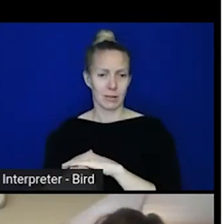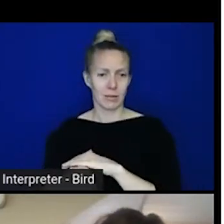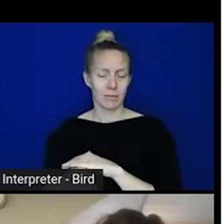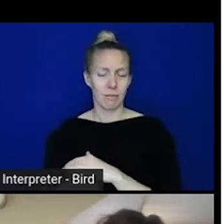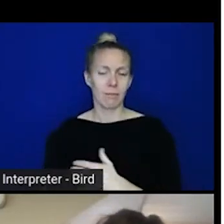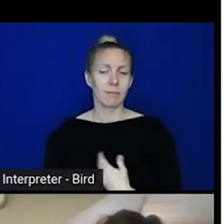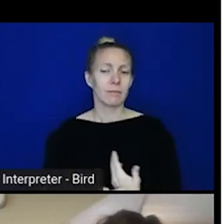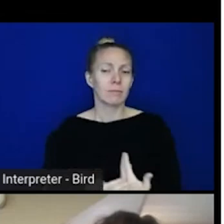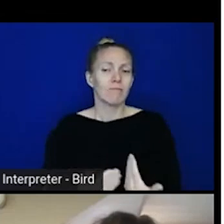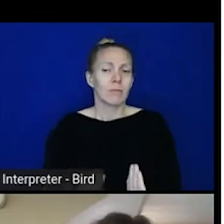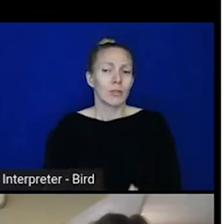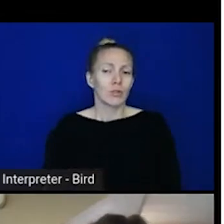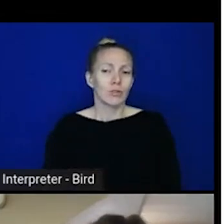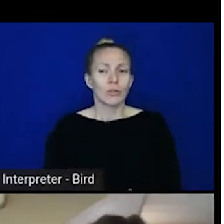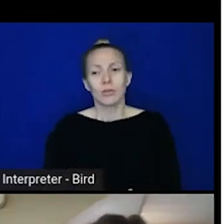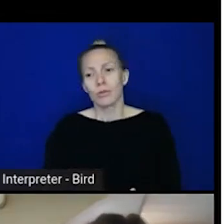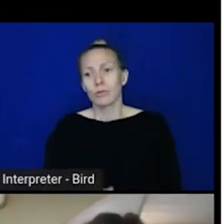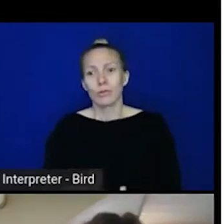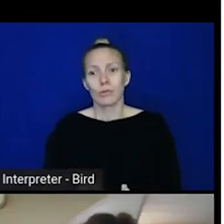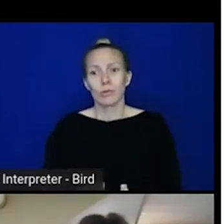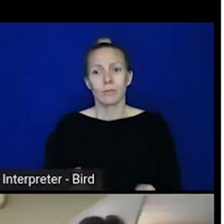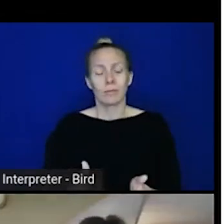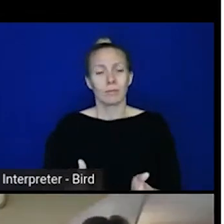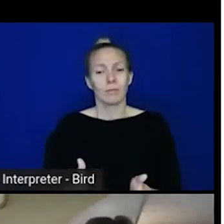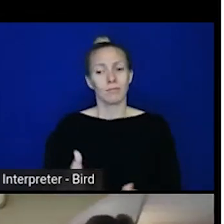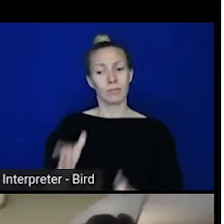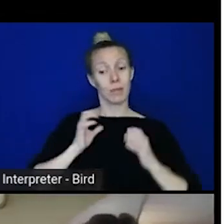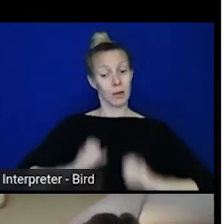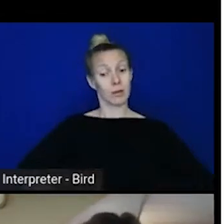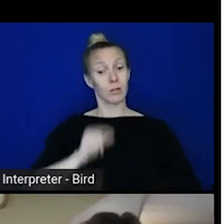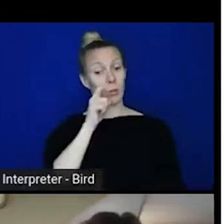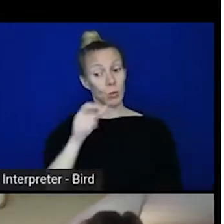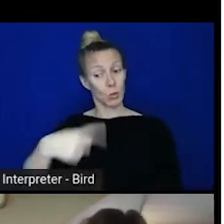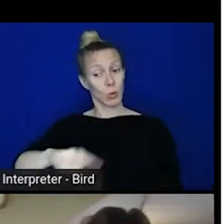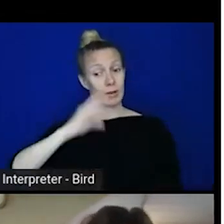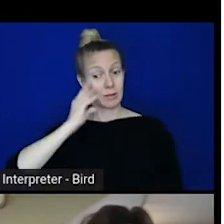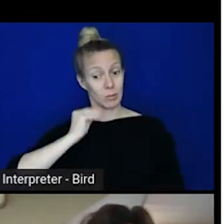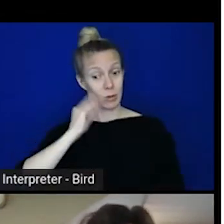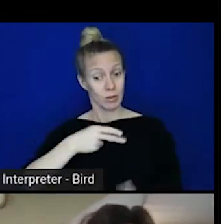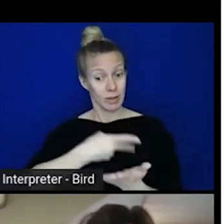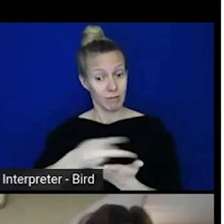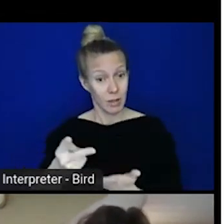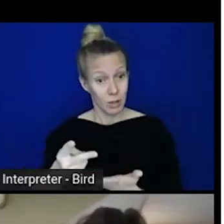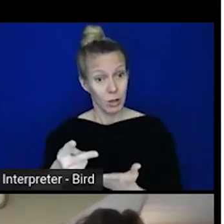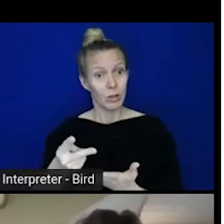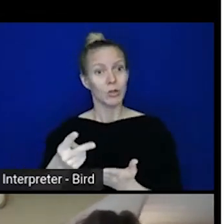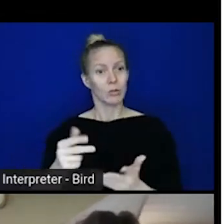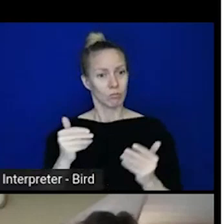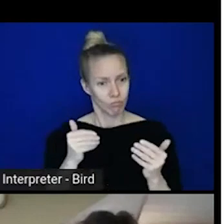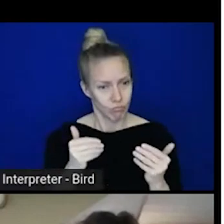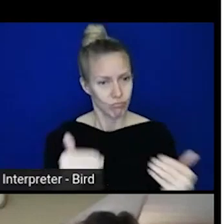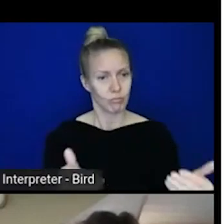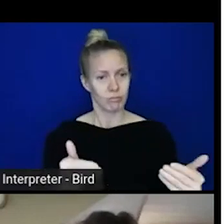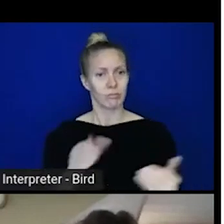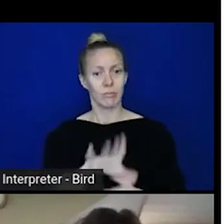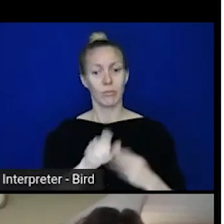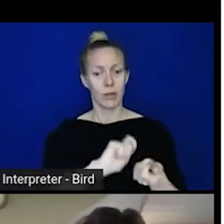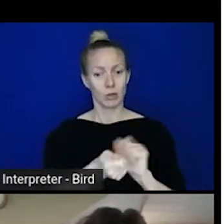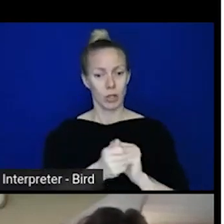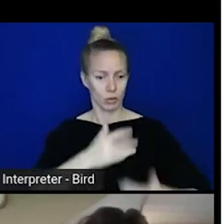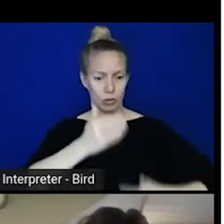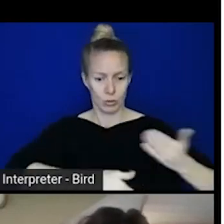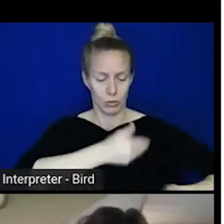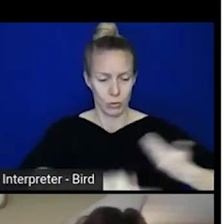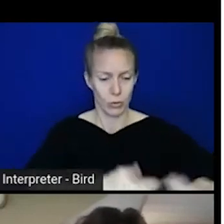push the customers which had experienced that failure, push their changes through. But we needed to sort of halt any